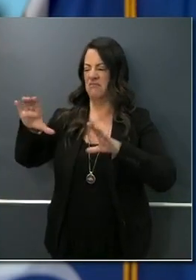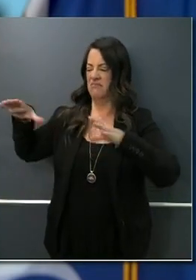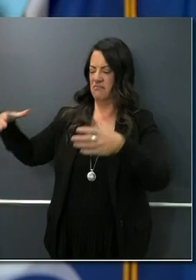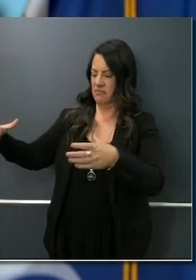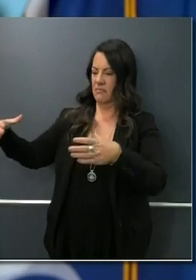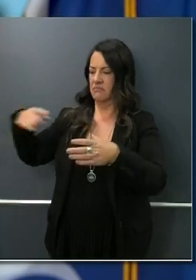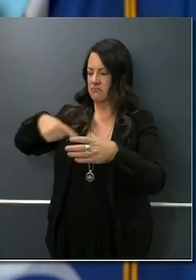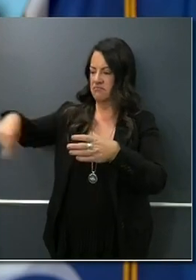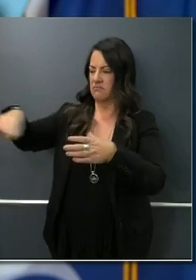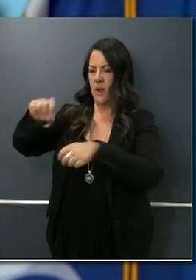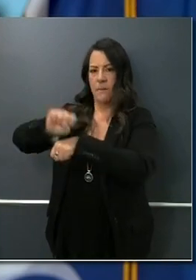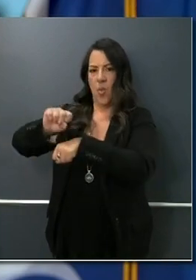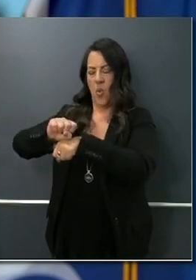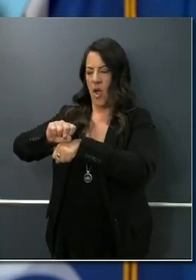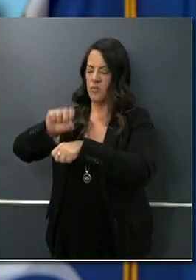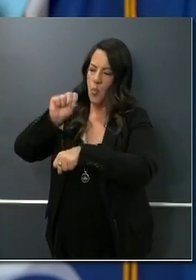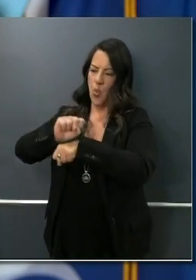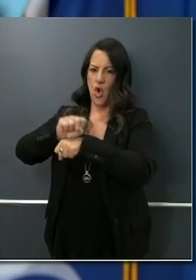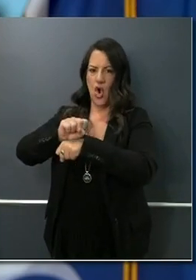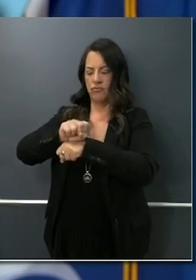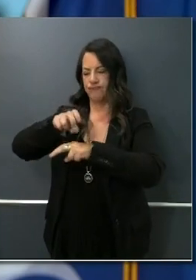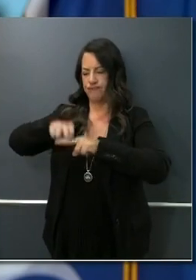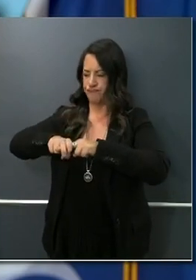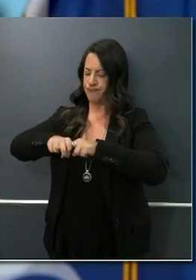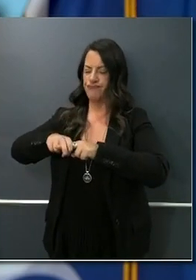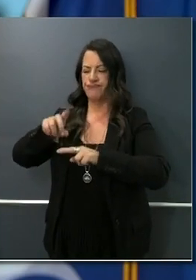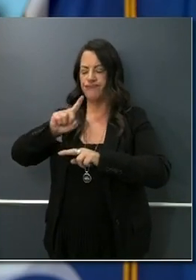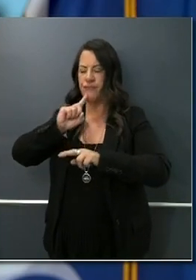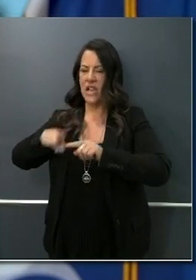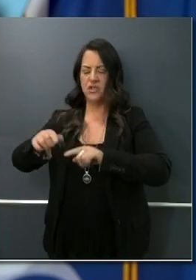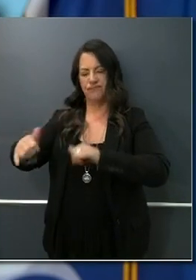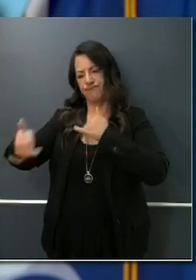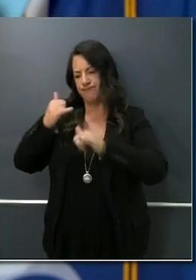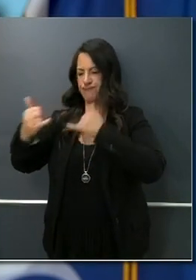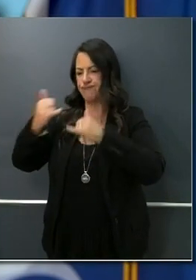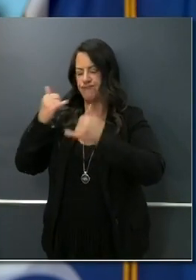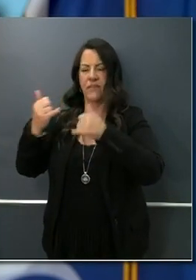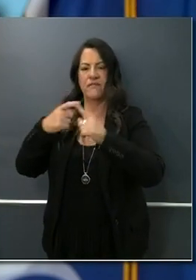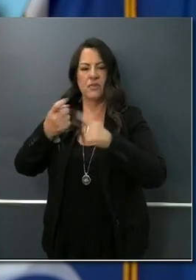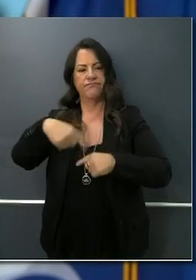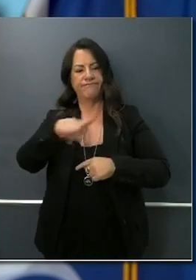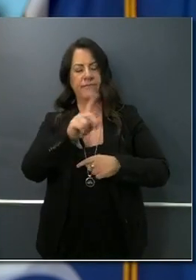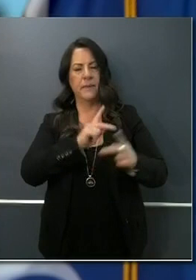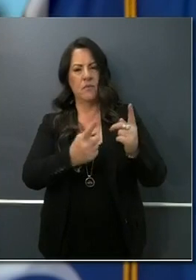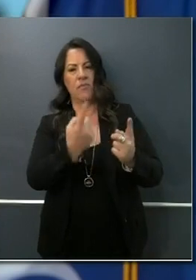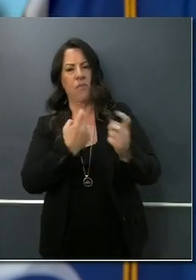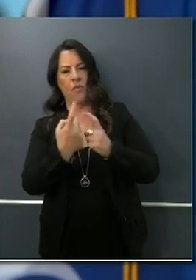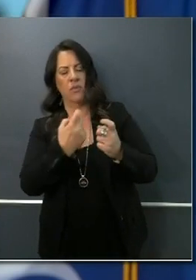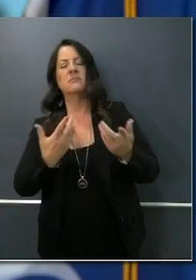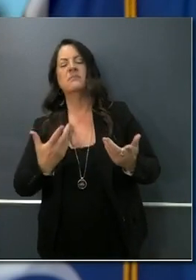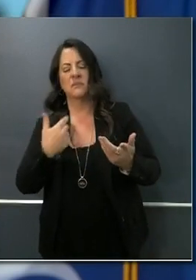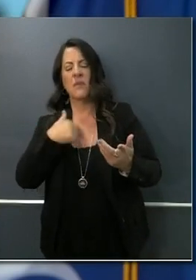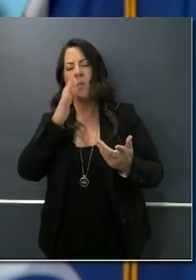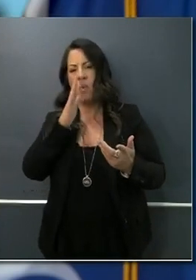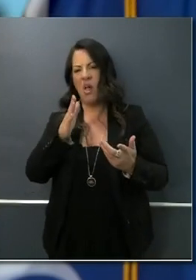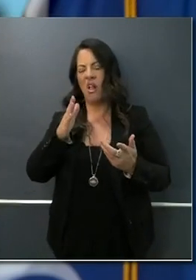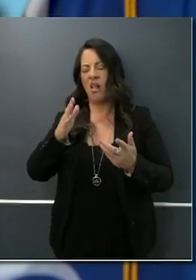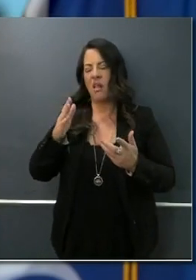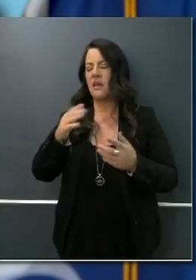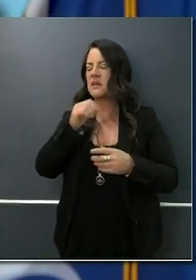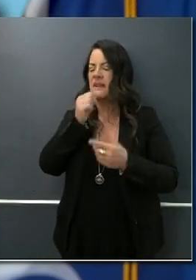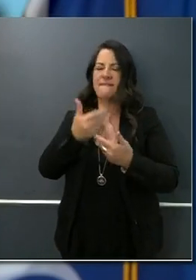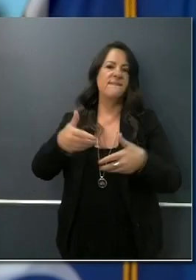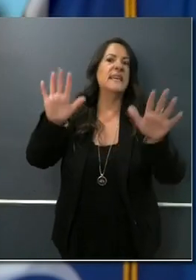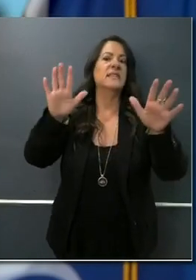and making sure that we're putting different protocols in place. That substantially started to take shape over the weekend. We're not out of the woods